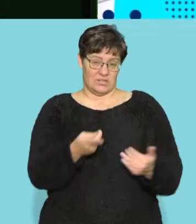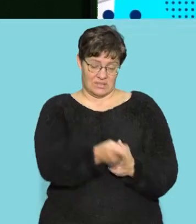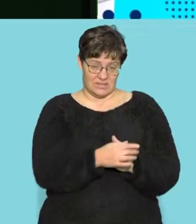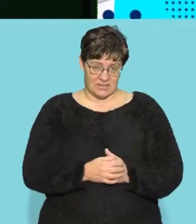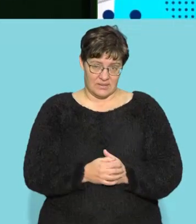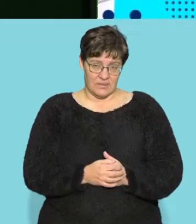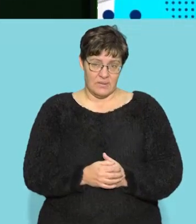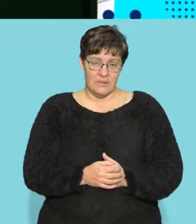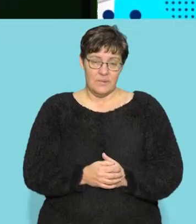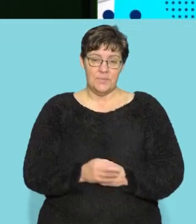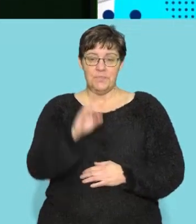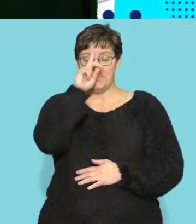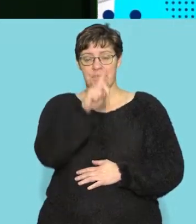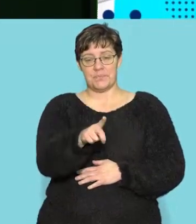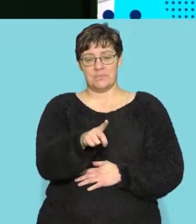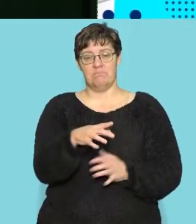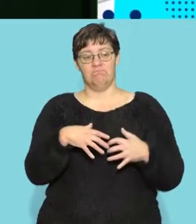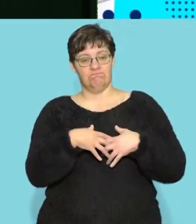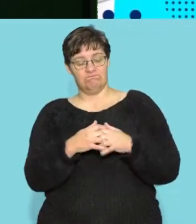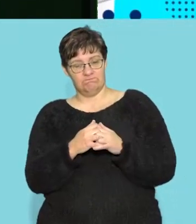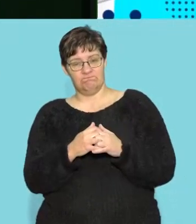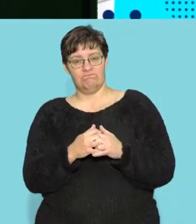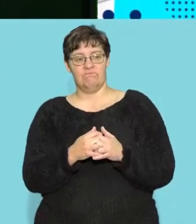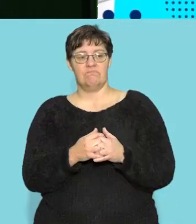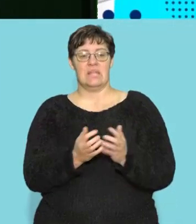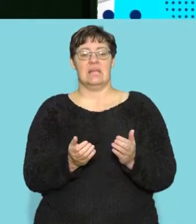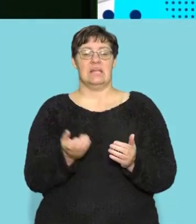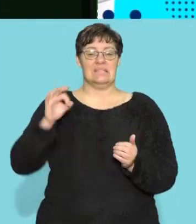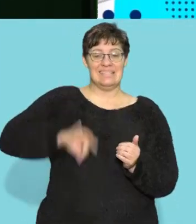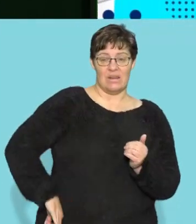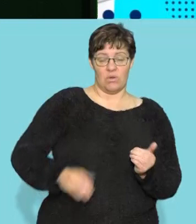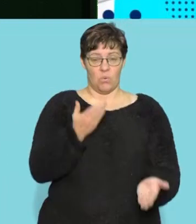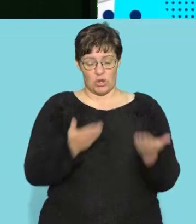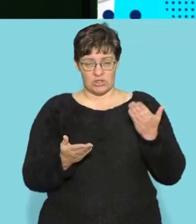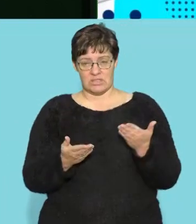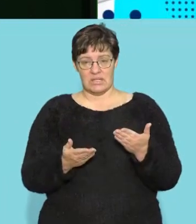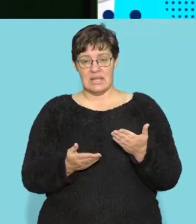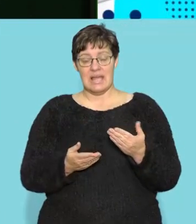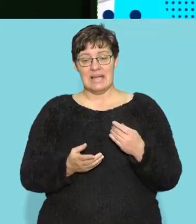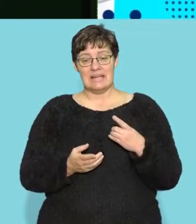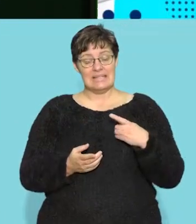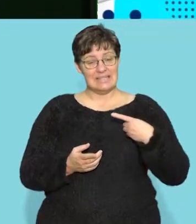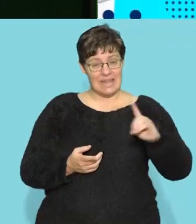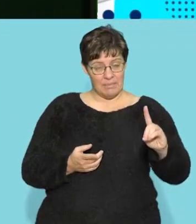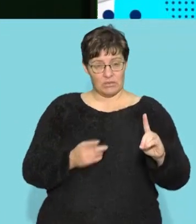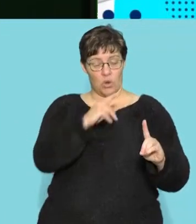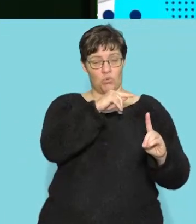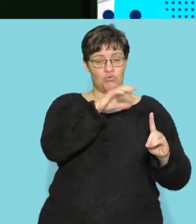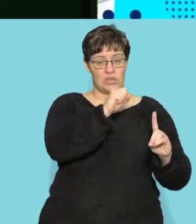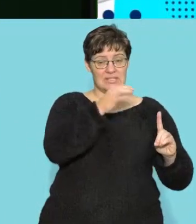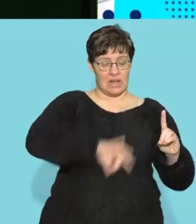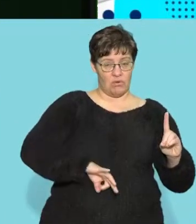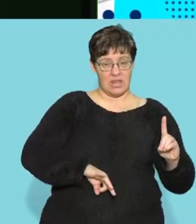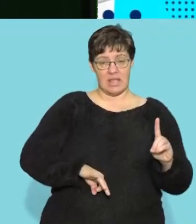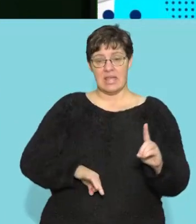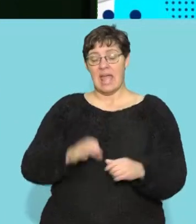wages. Remember, when you make your adjustment for salaries and wages, you're debiting the gross salary and you're crediting